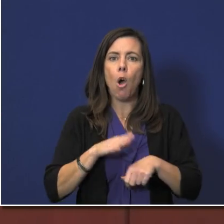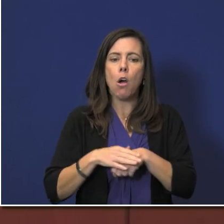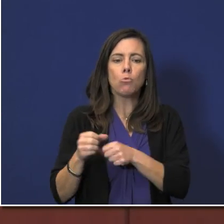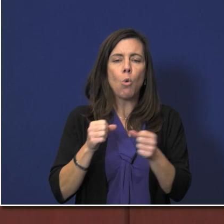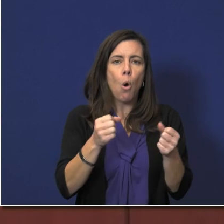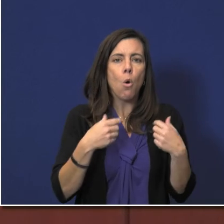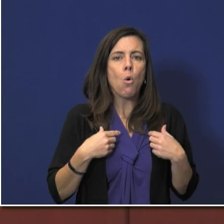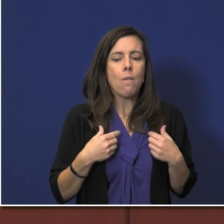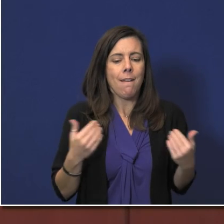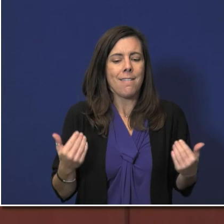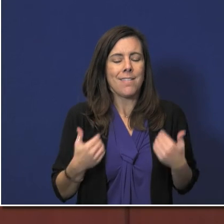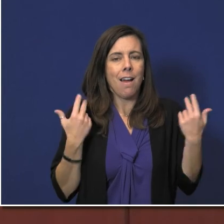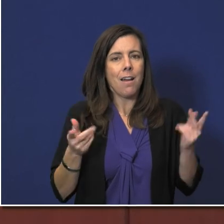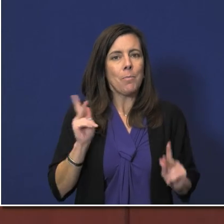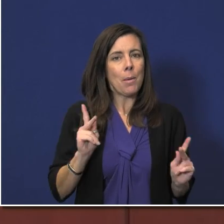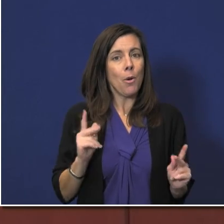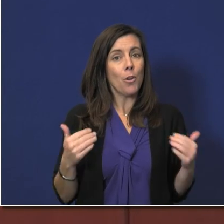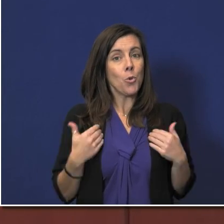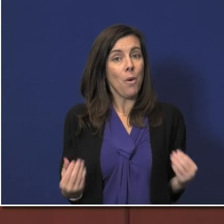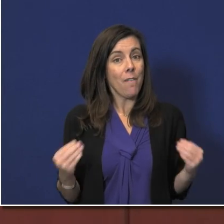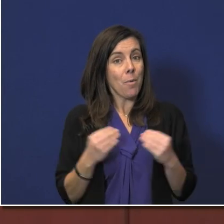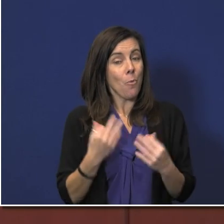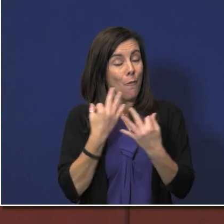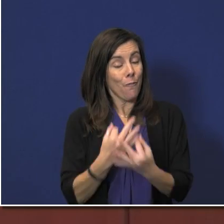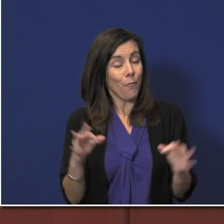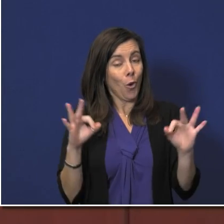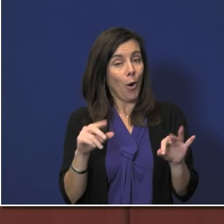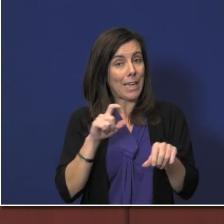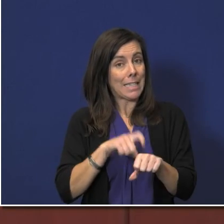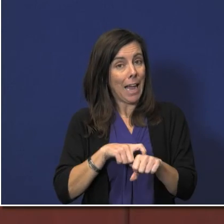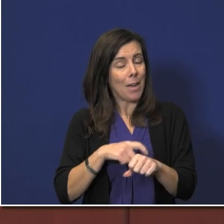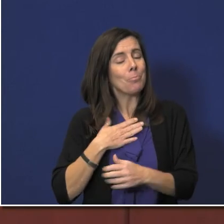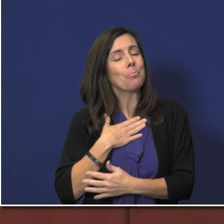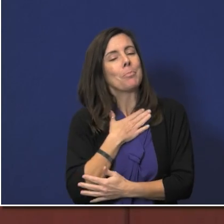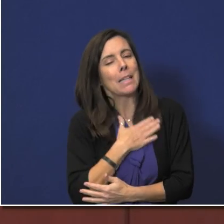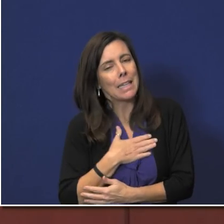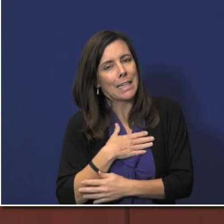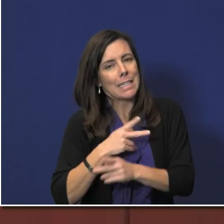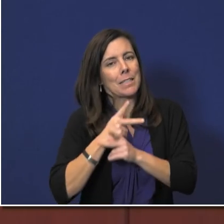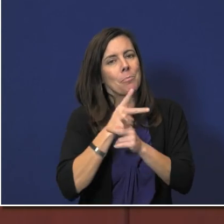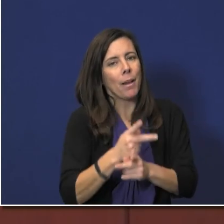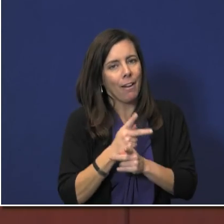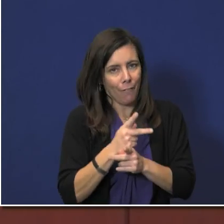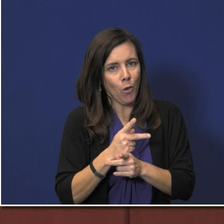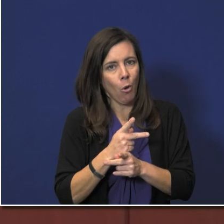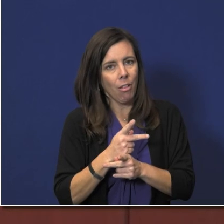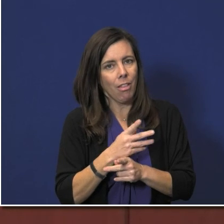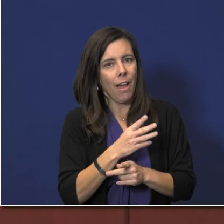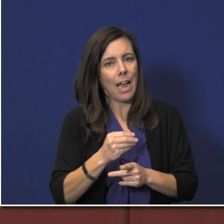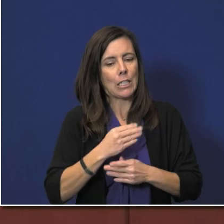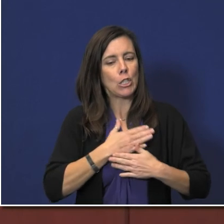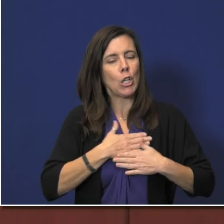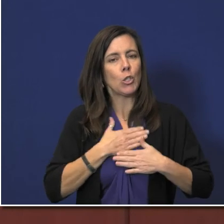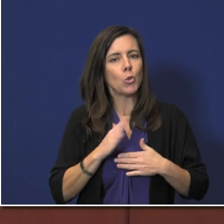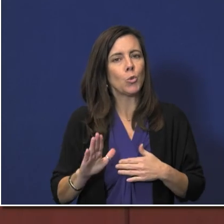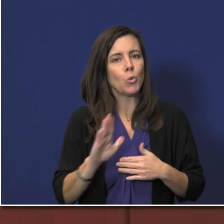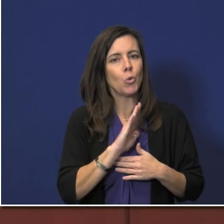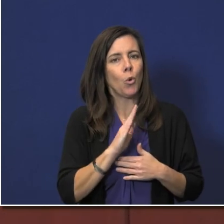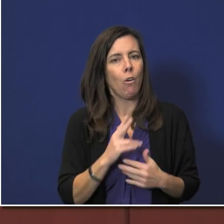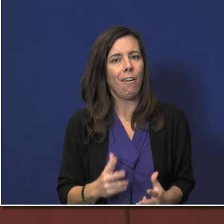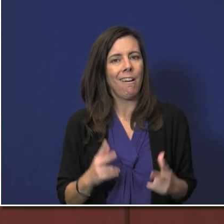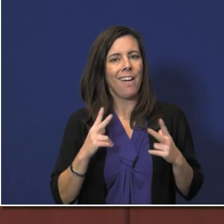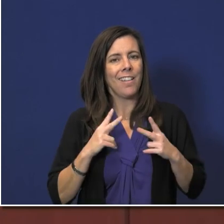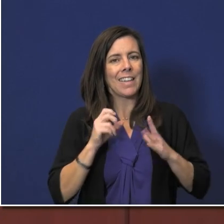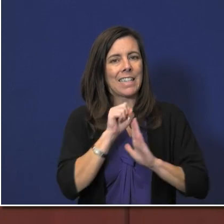people, while you have maybe a little free time, to please be careful, and hope it's a joyous holiday season